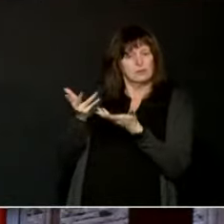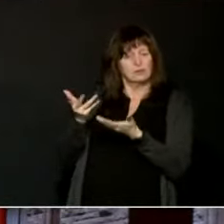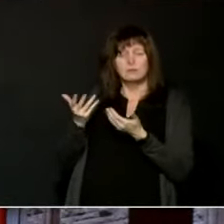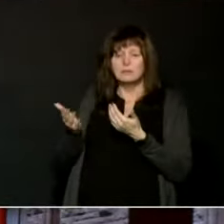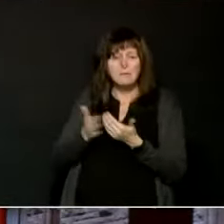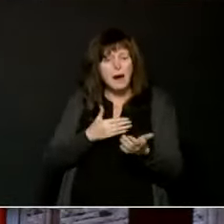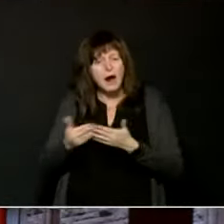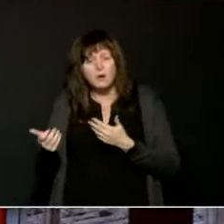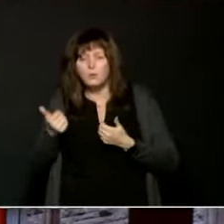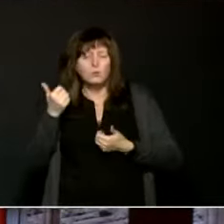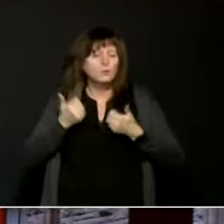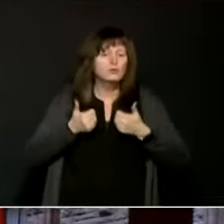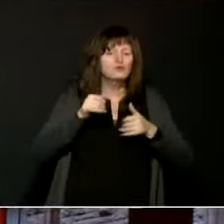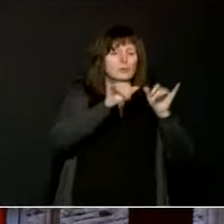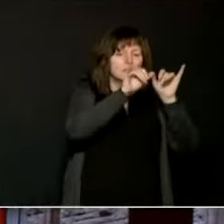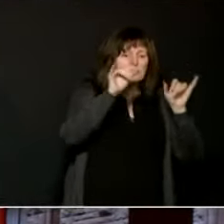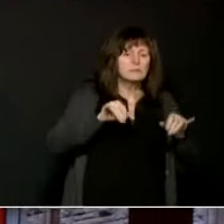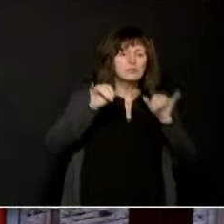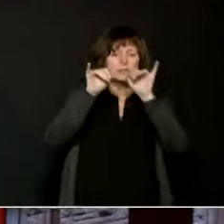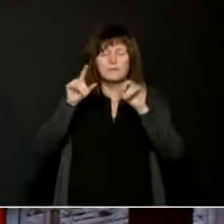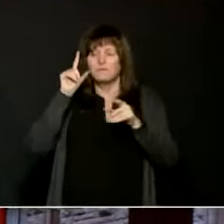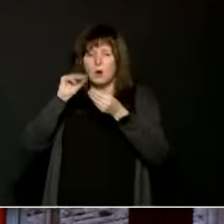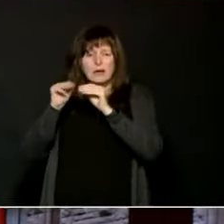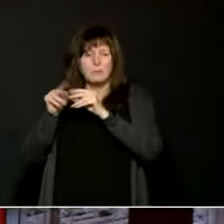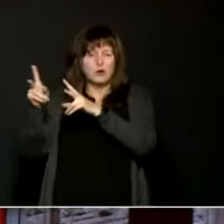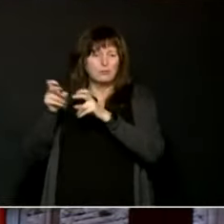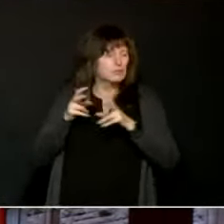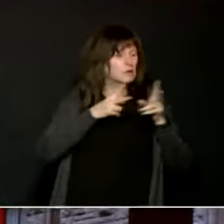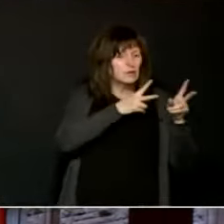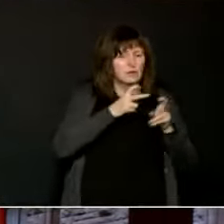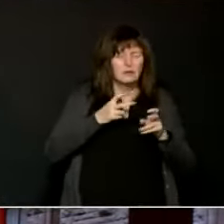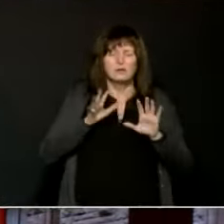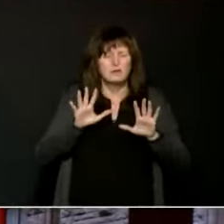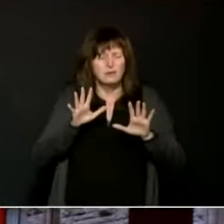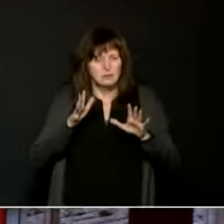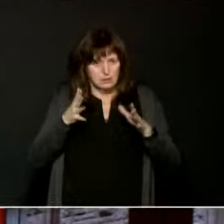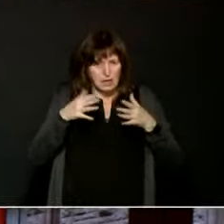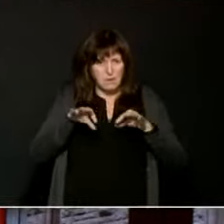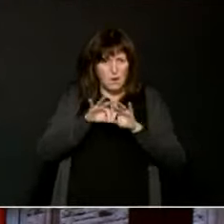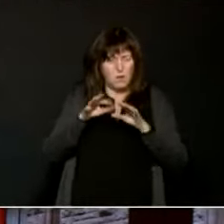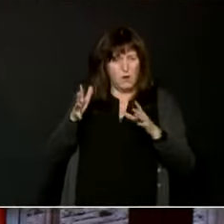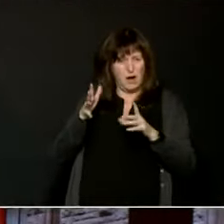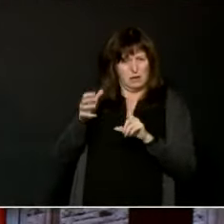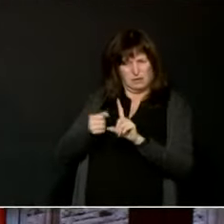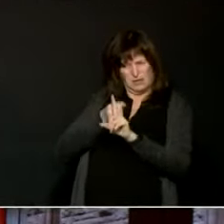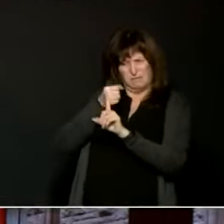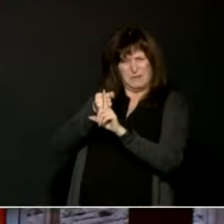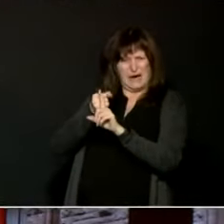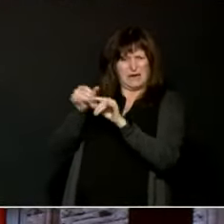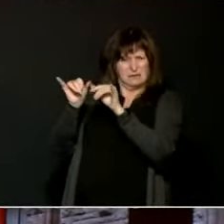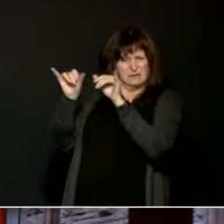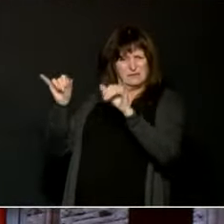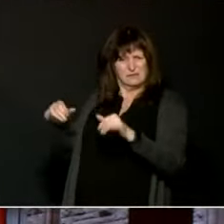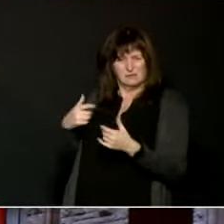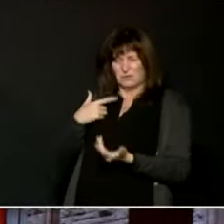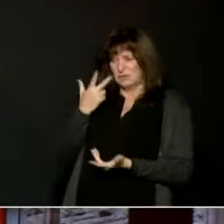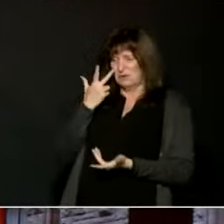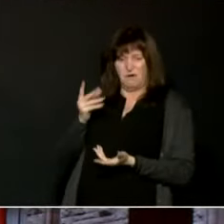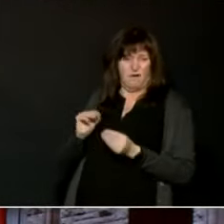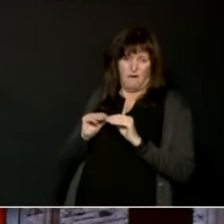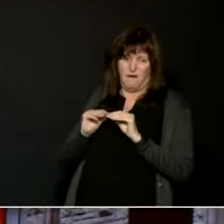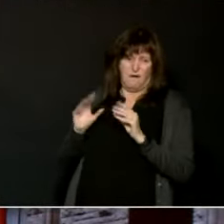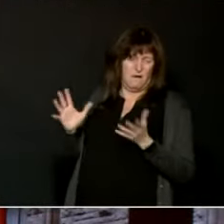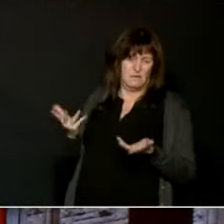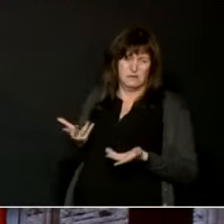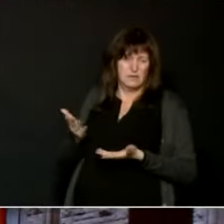it's moving through it, because it has a comparison in there. It's impacting our system. Some ICUs are totally full